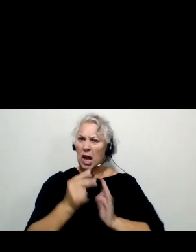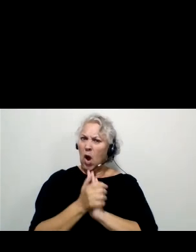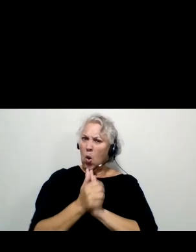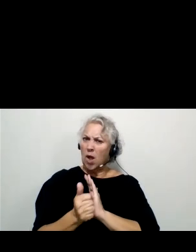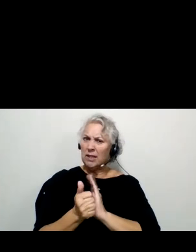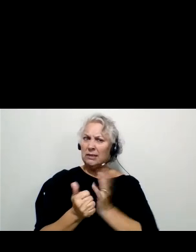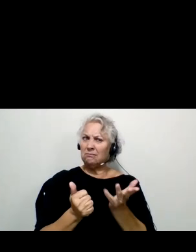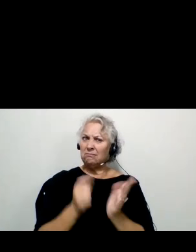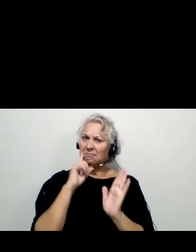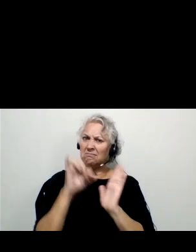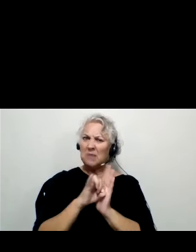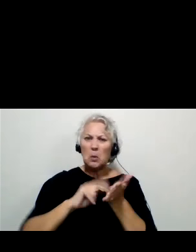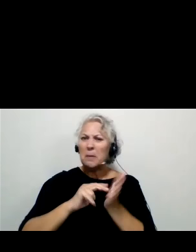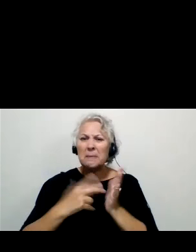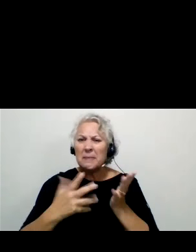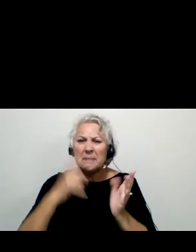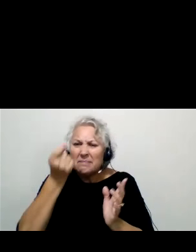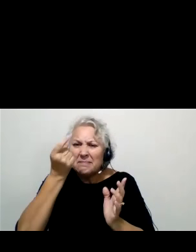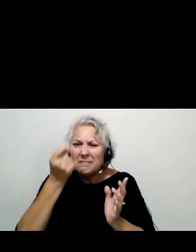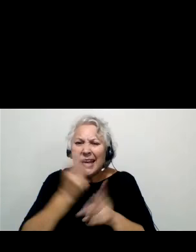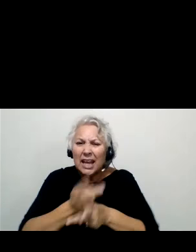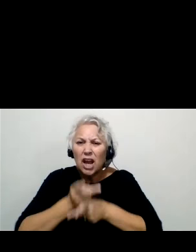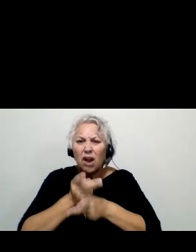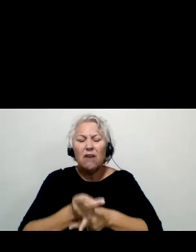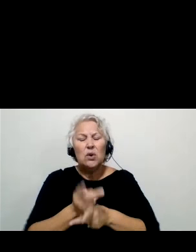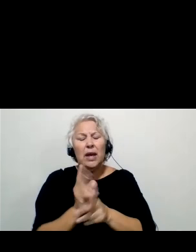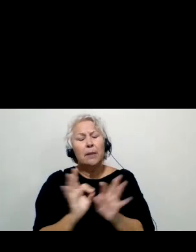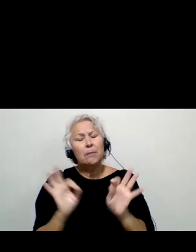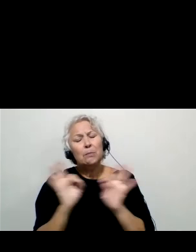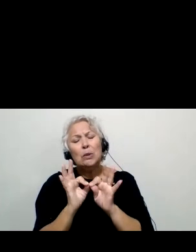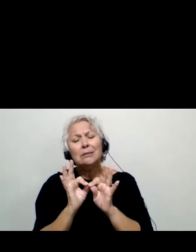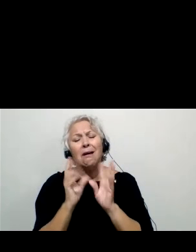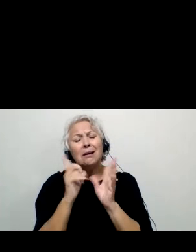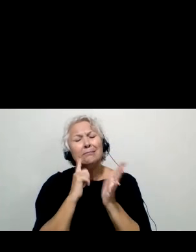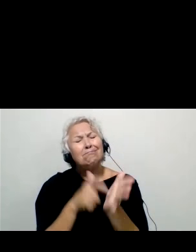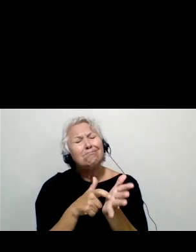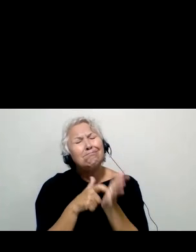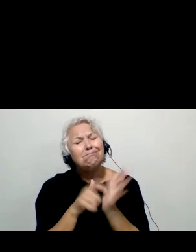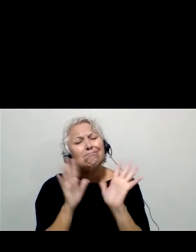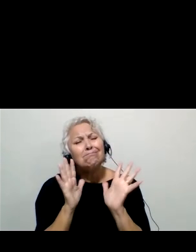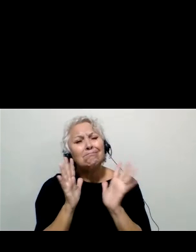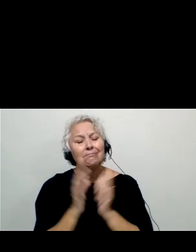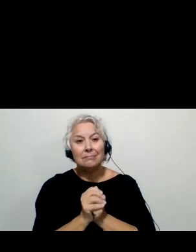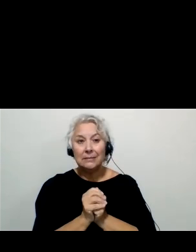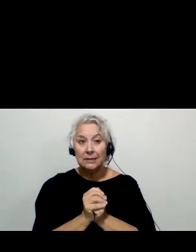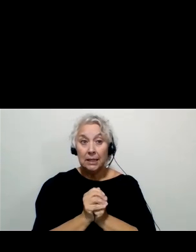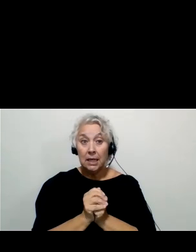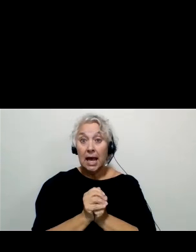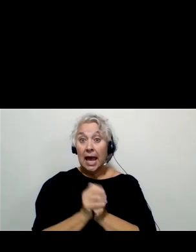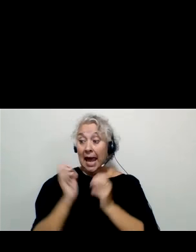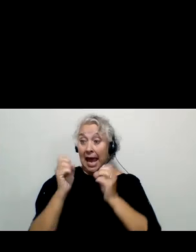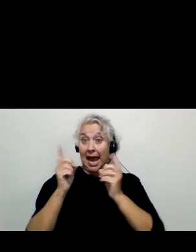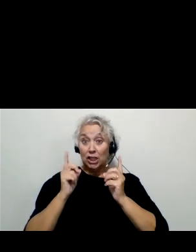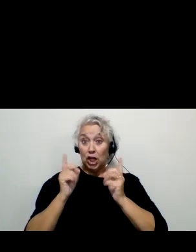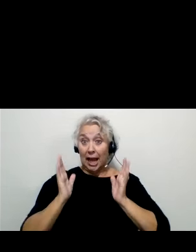indicators, what we need to understand very carefully and very importantly and very critically is that as educators